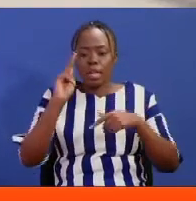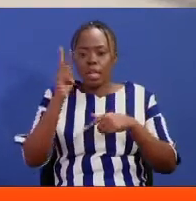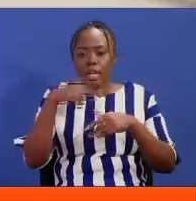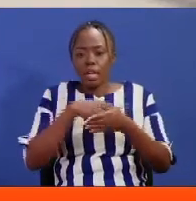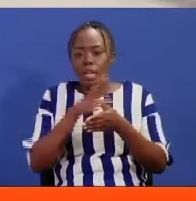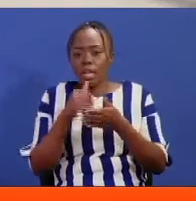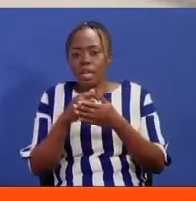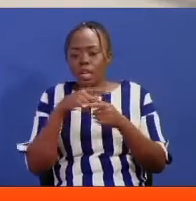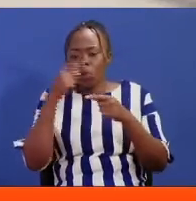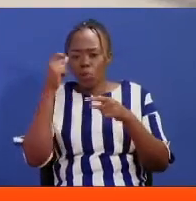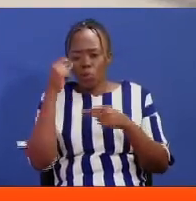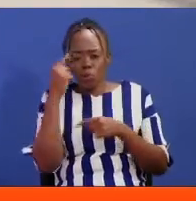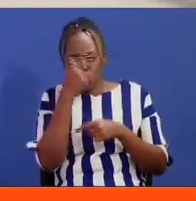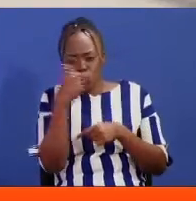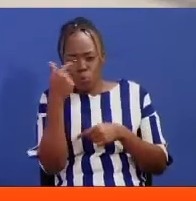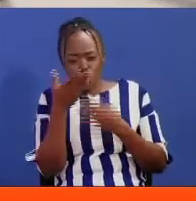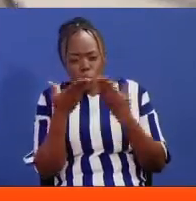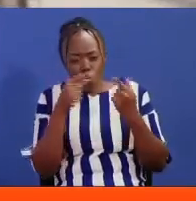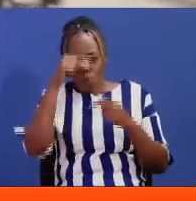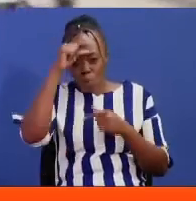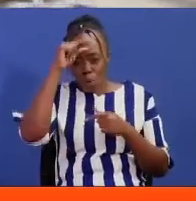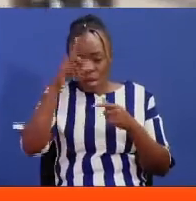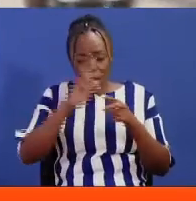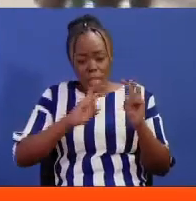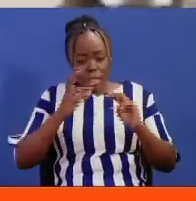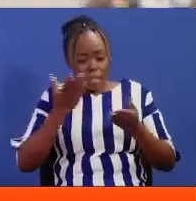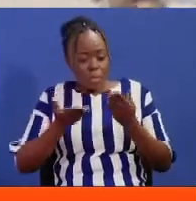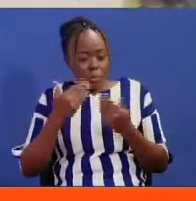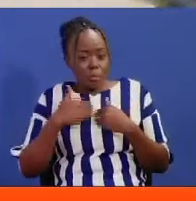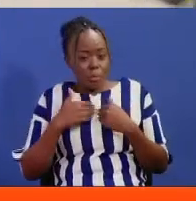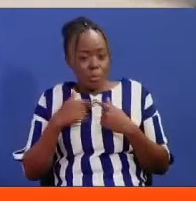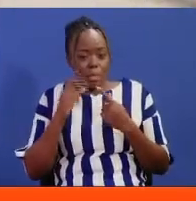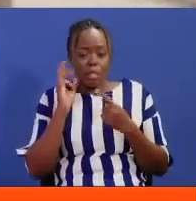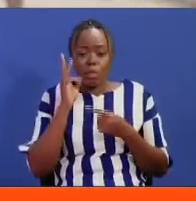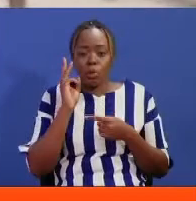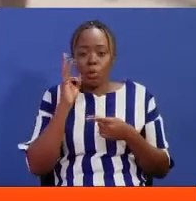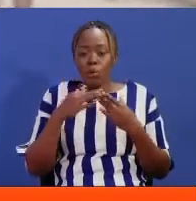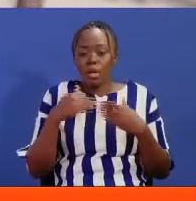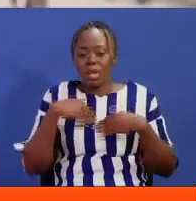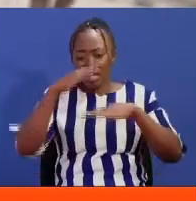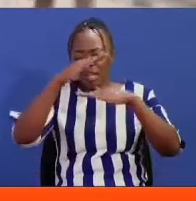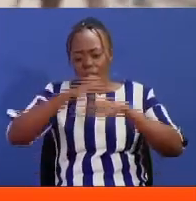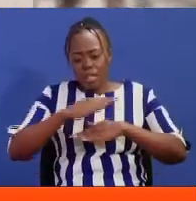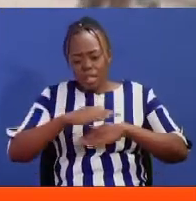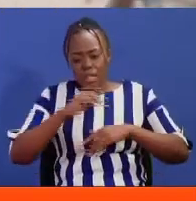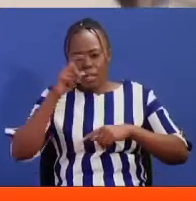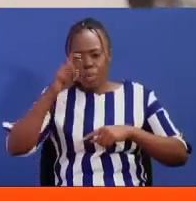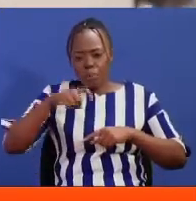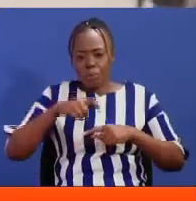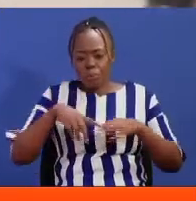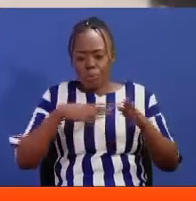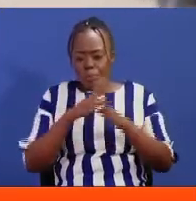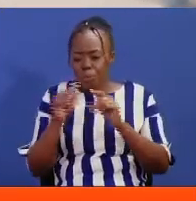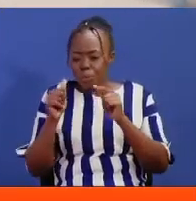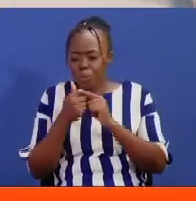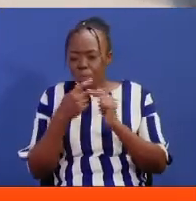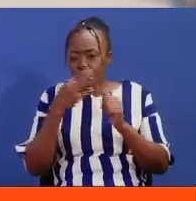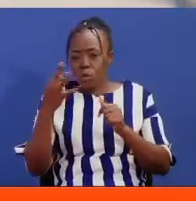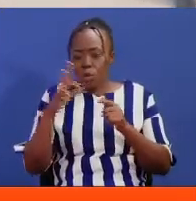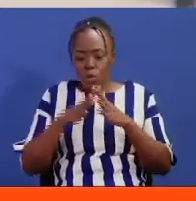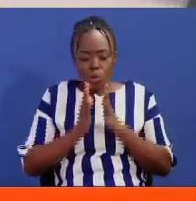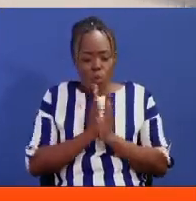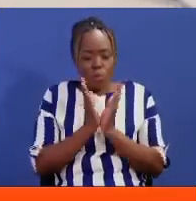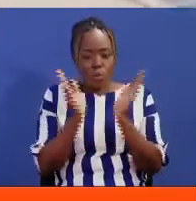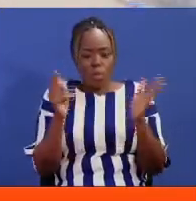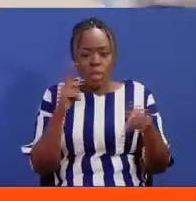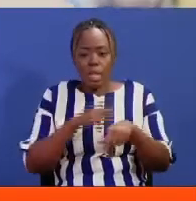all eyes are turned on the government to see whether they will be accountable enough to ensure proper inoculation of the public at